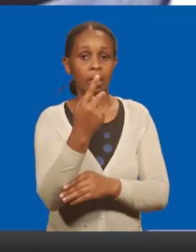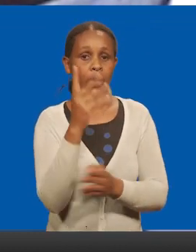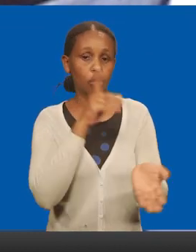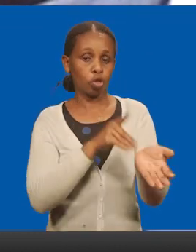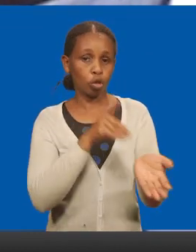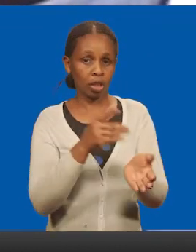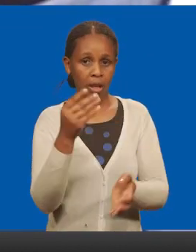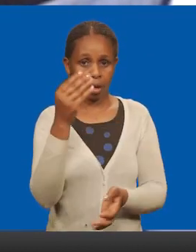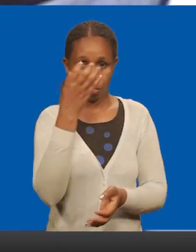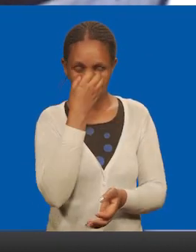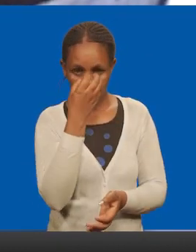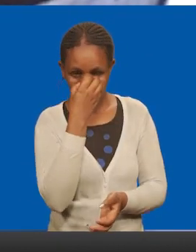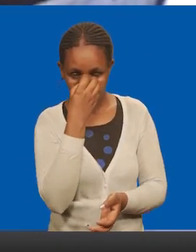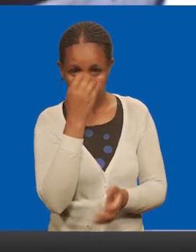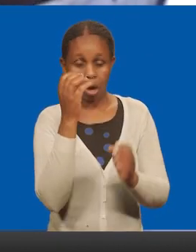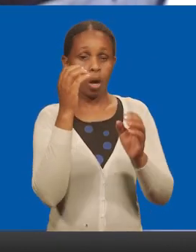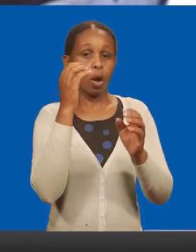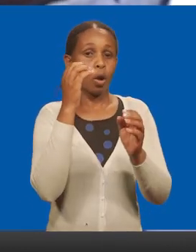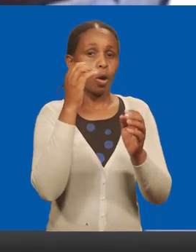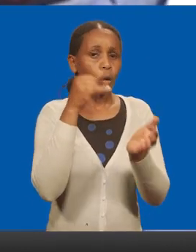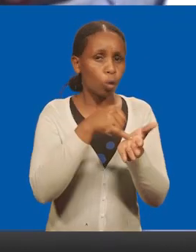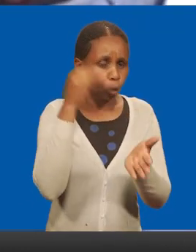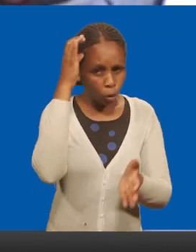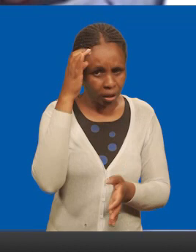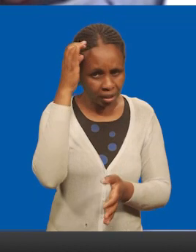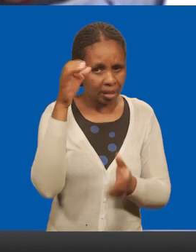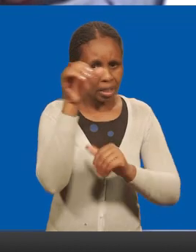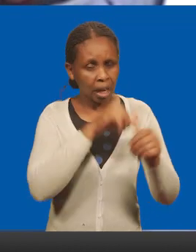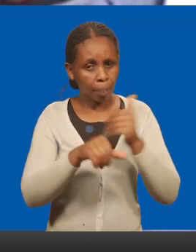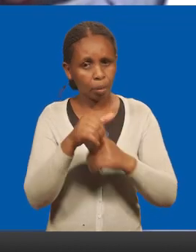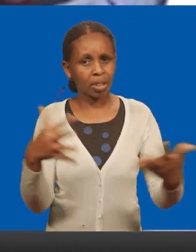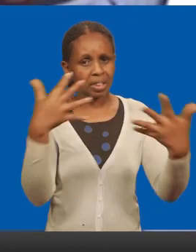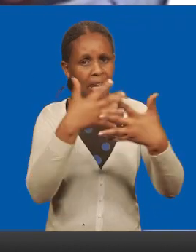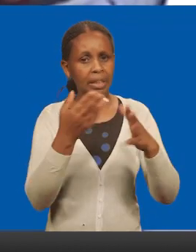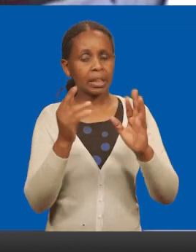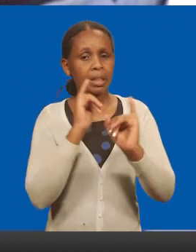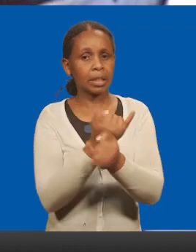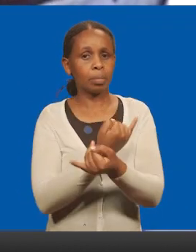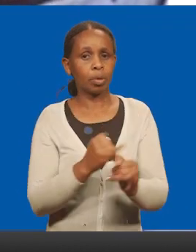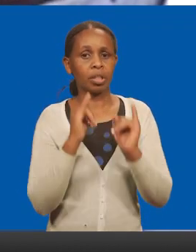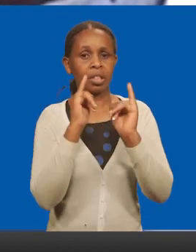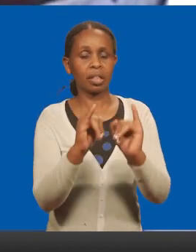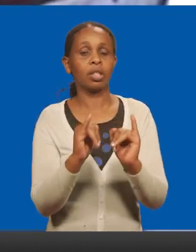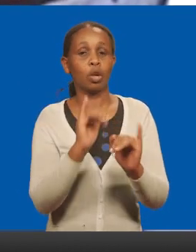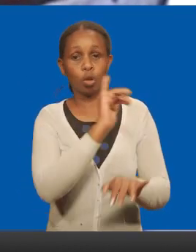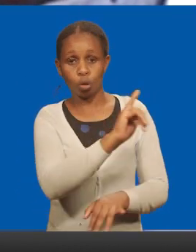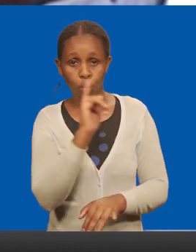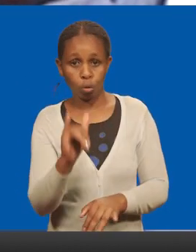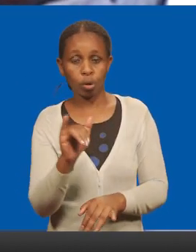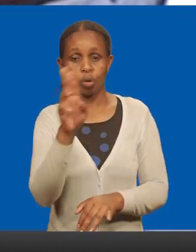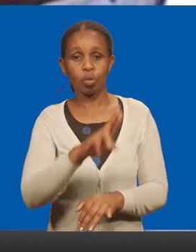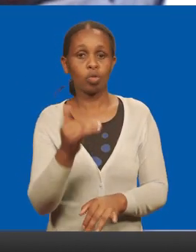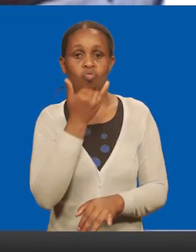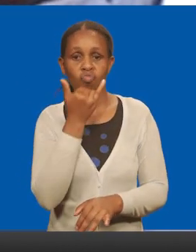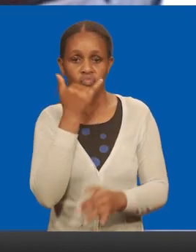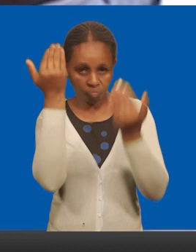His Excellency Dr. William Ruto. These concerning utterances erode judicial integrity and independence and paint as evil those who